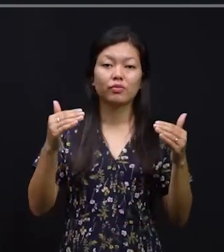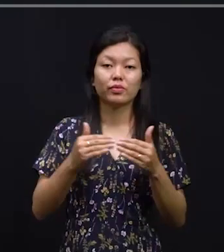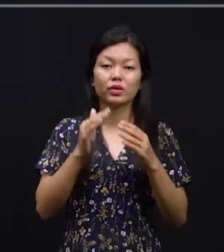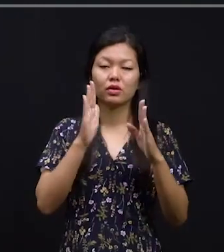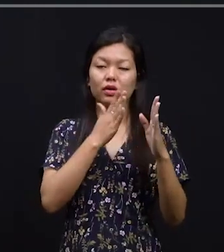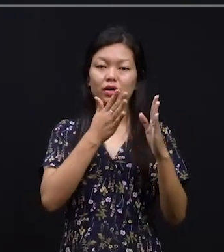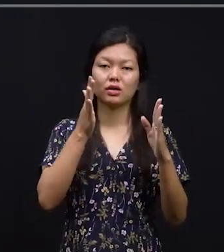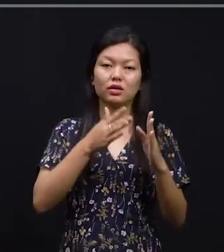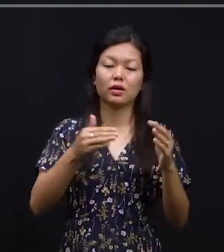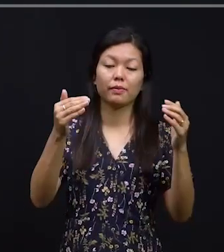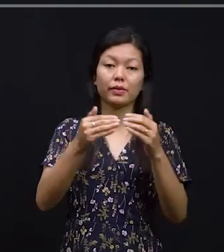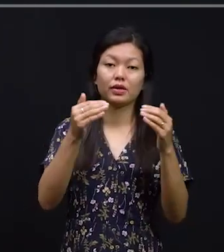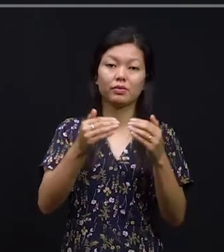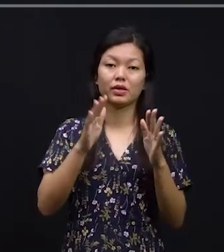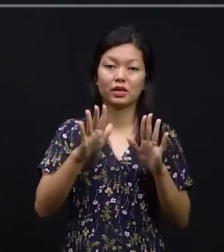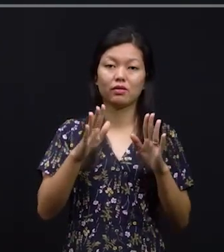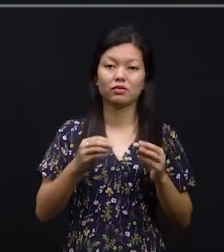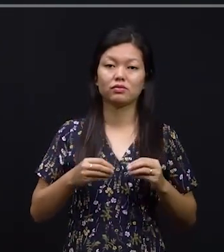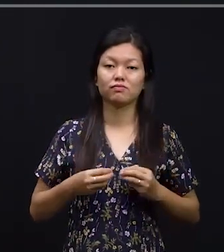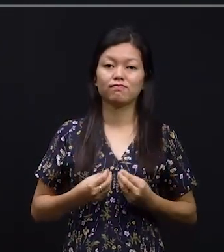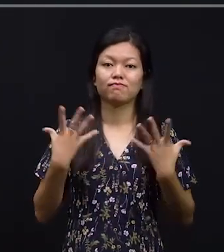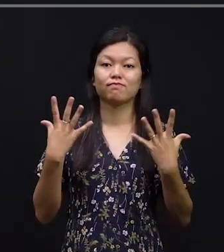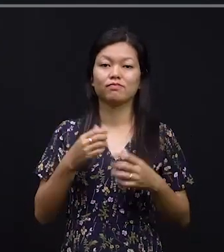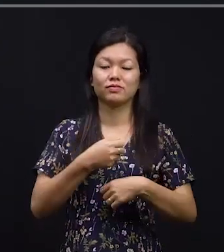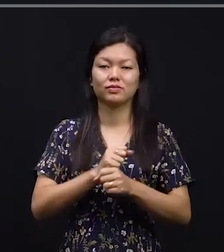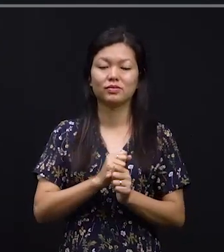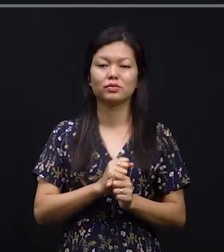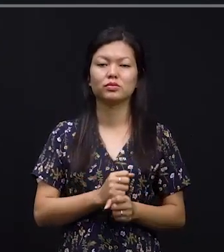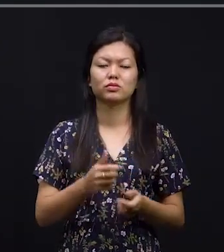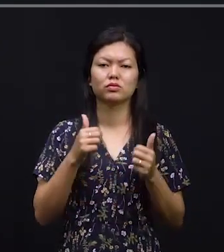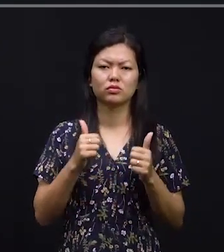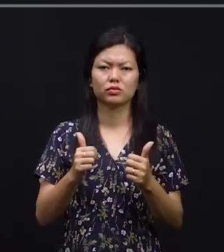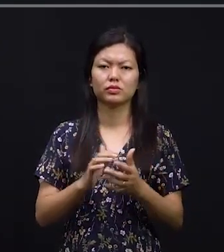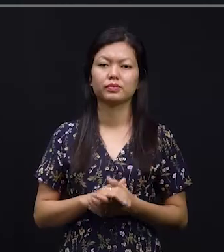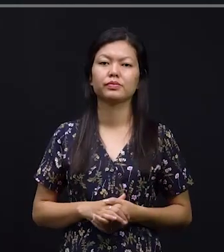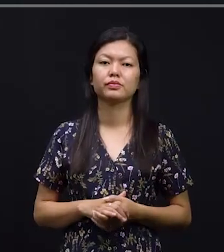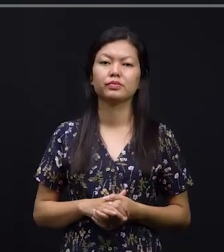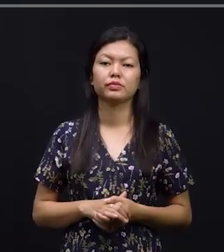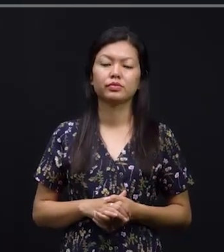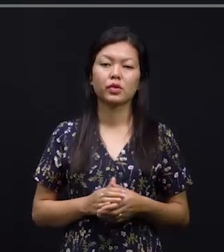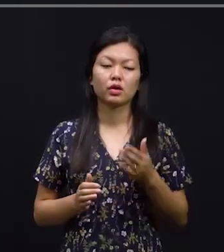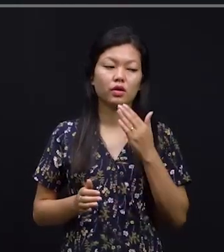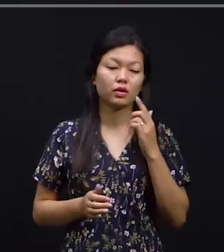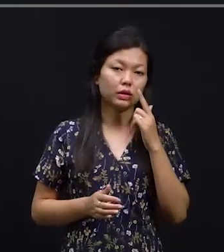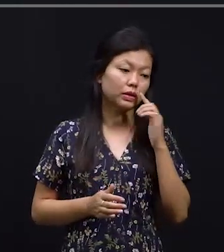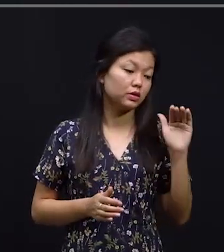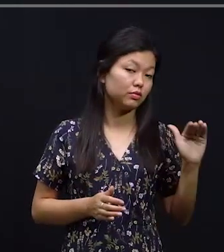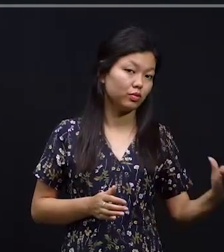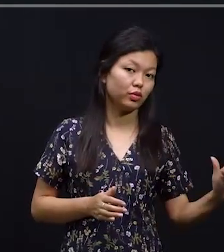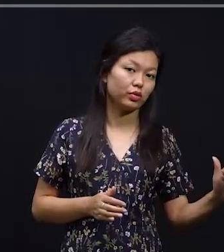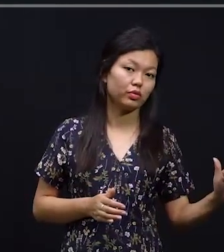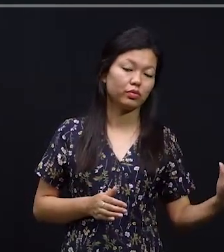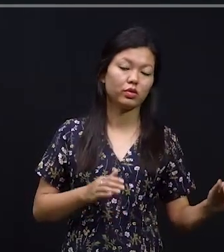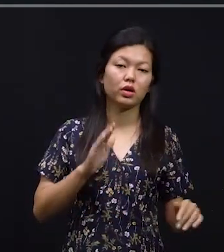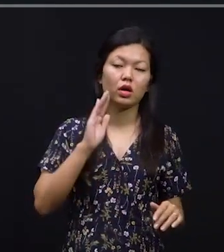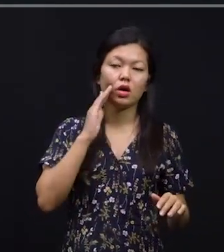The boy just came with this, and even as he was moving out of his uncle's chamber, his office, there was the clerk.